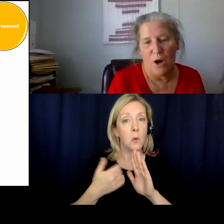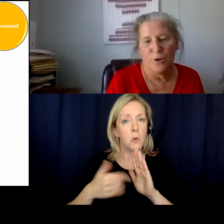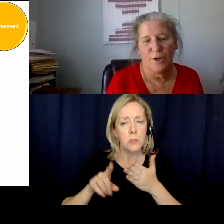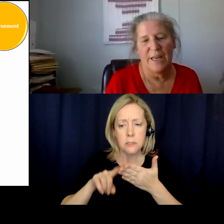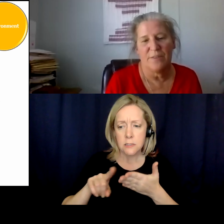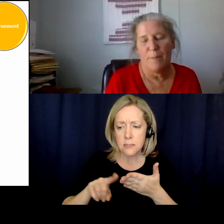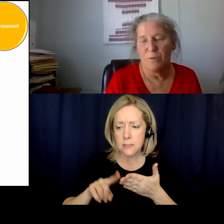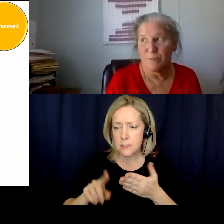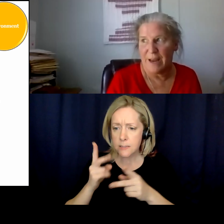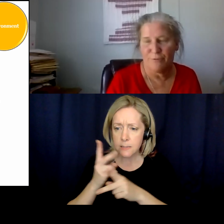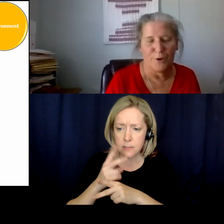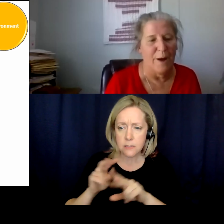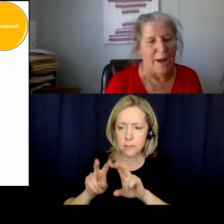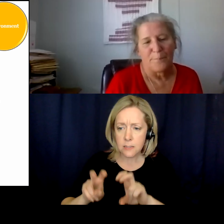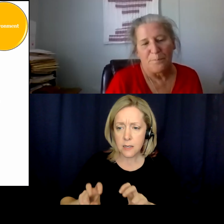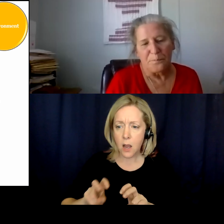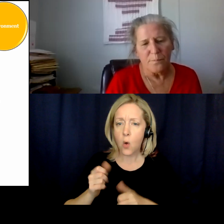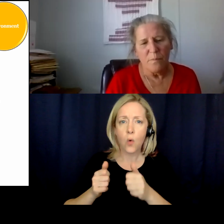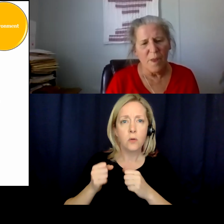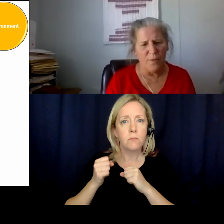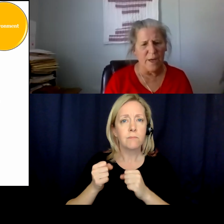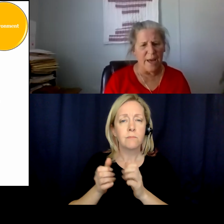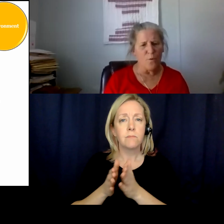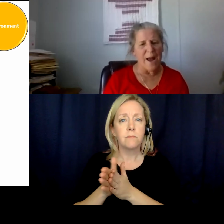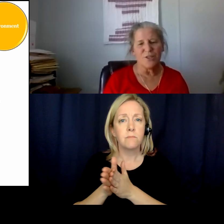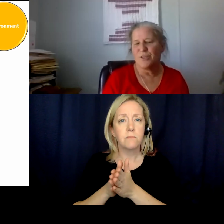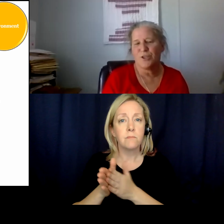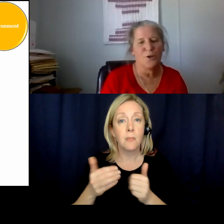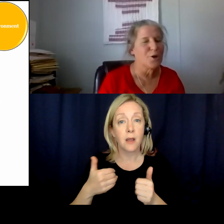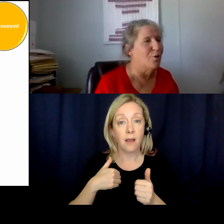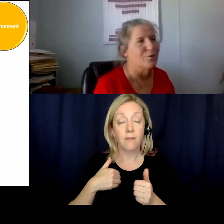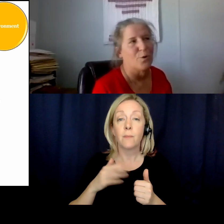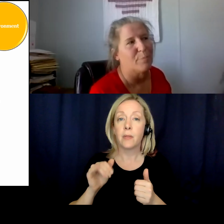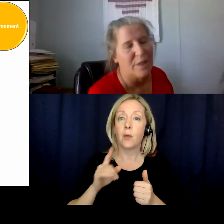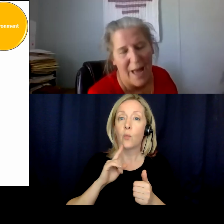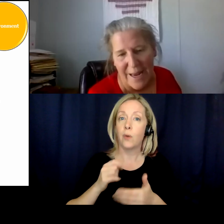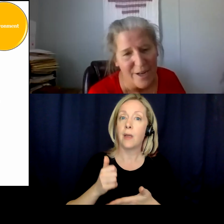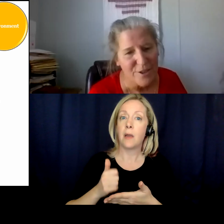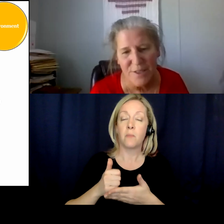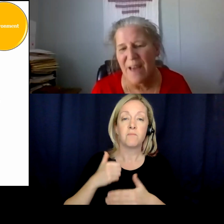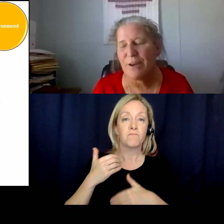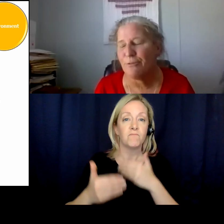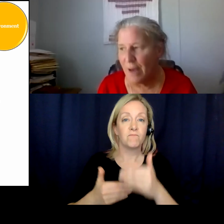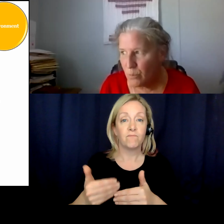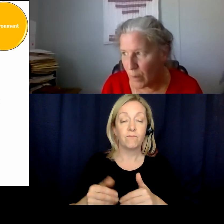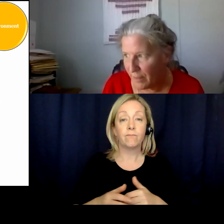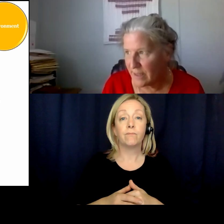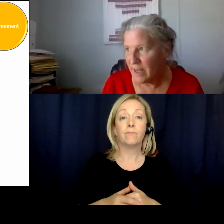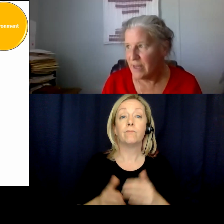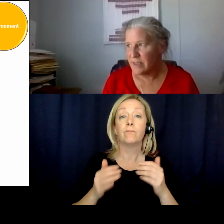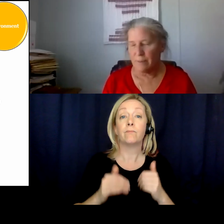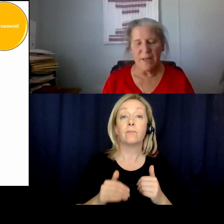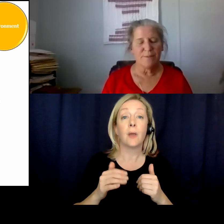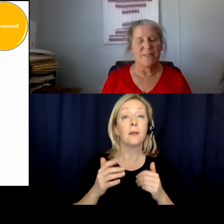that's how you're going to get the most bang for your buck. And then interaction should occur during play, just having fun with